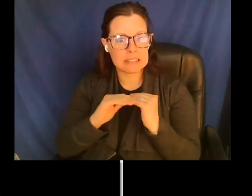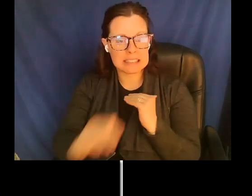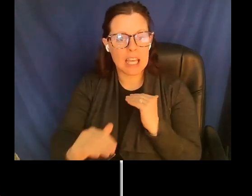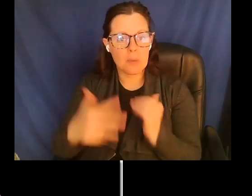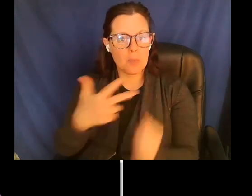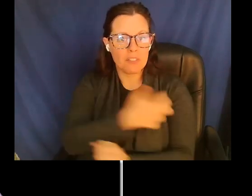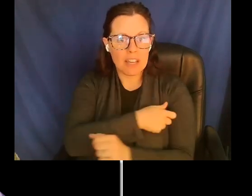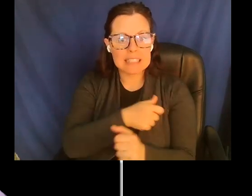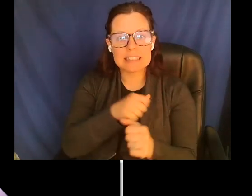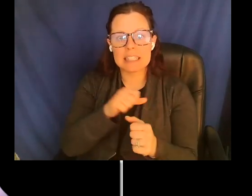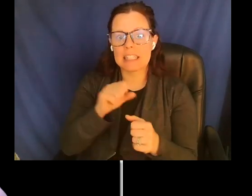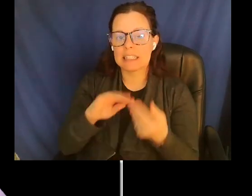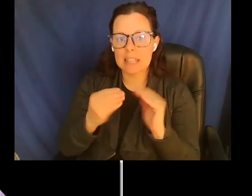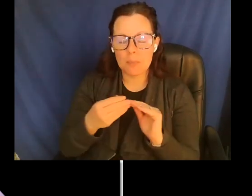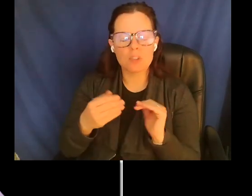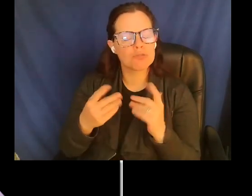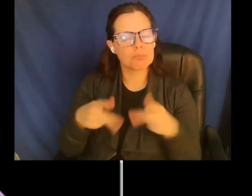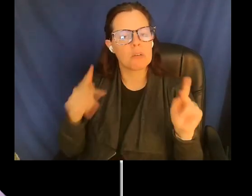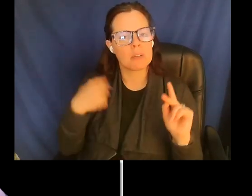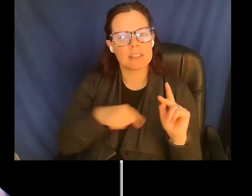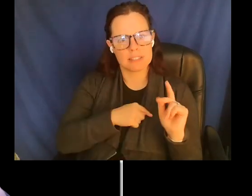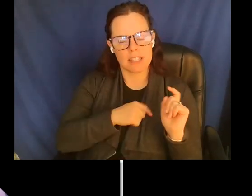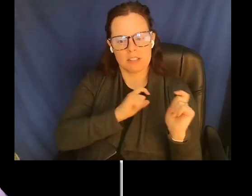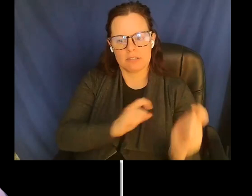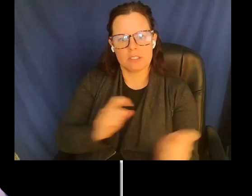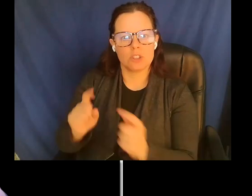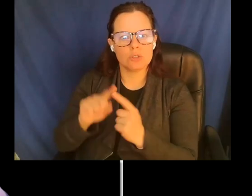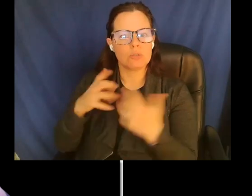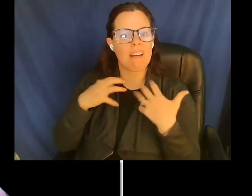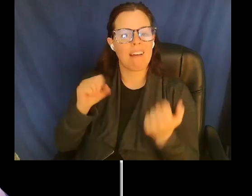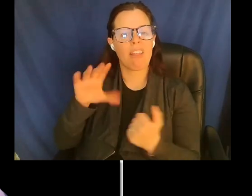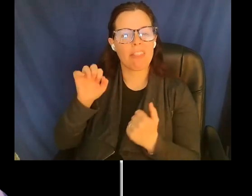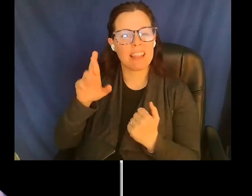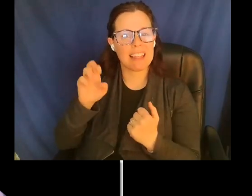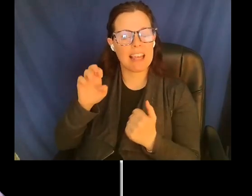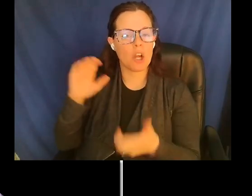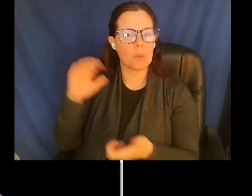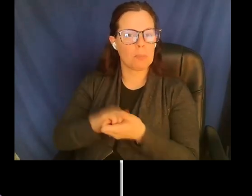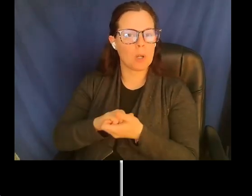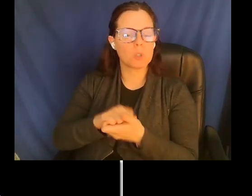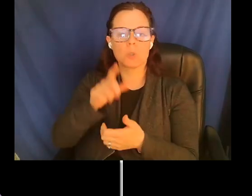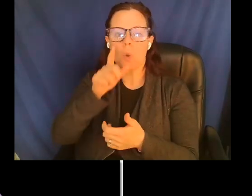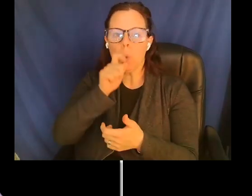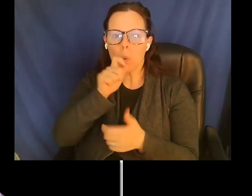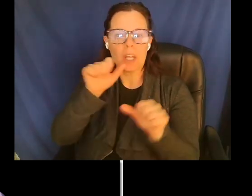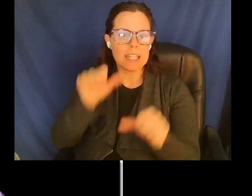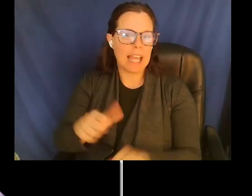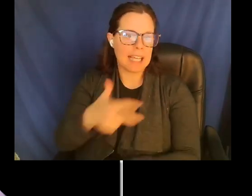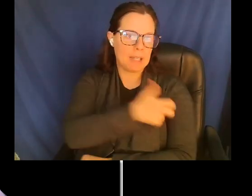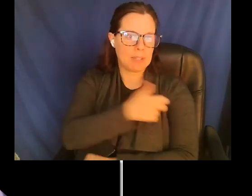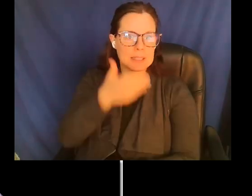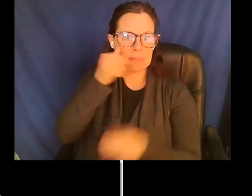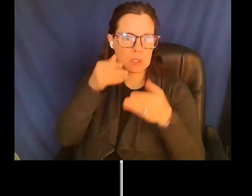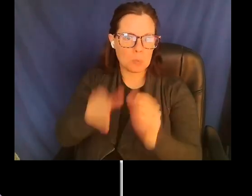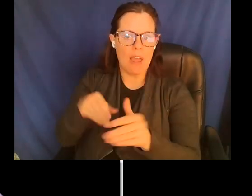also allows us to allocate vaccine to our healthcare partners who are best able to immunize people in that